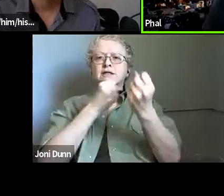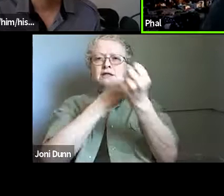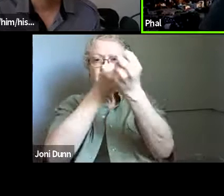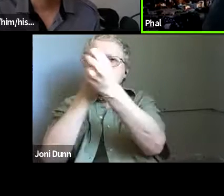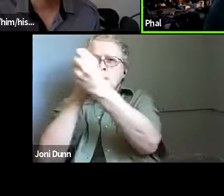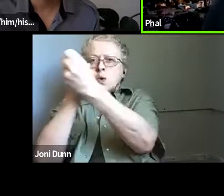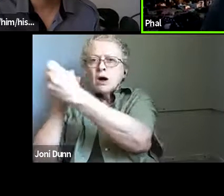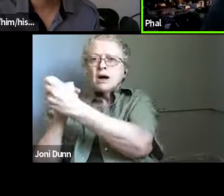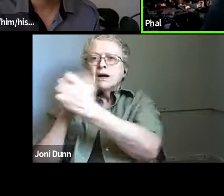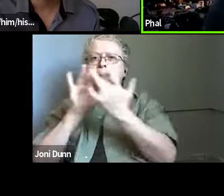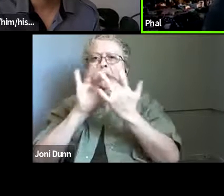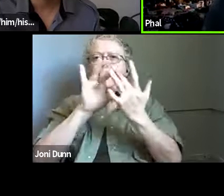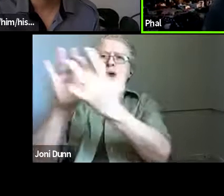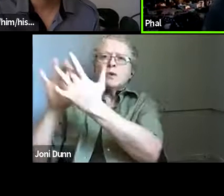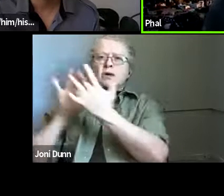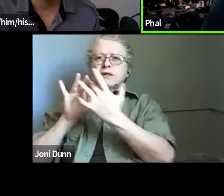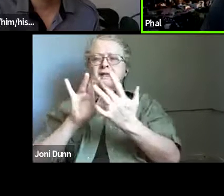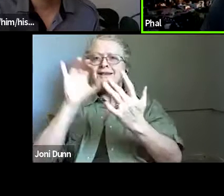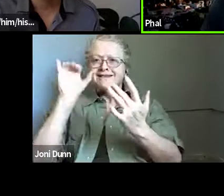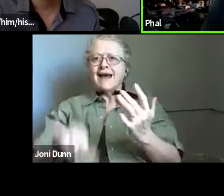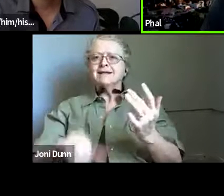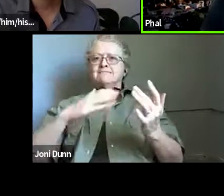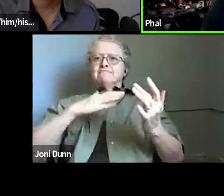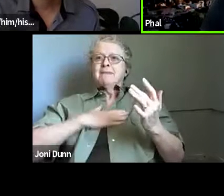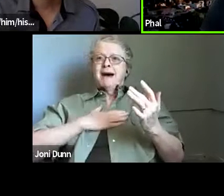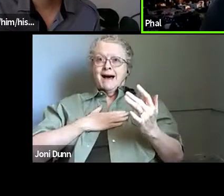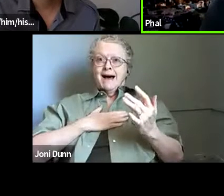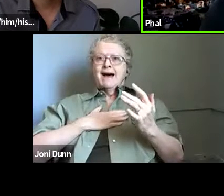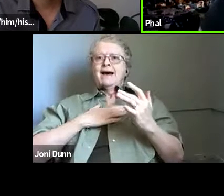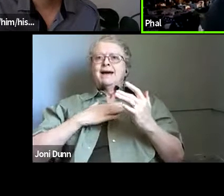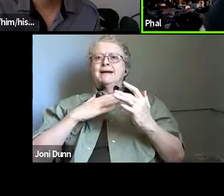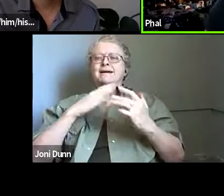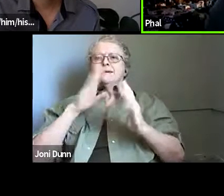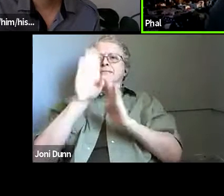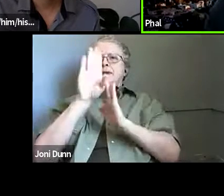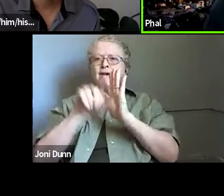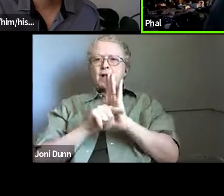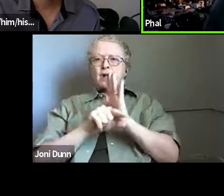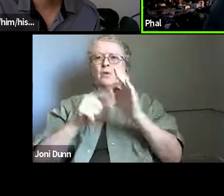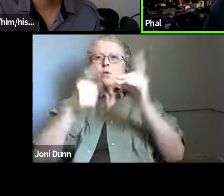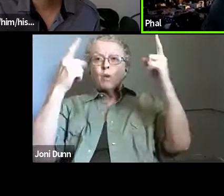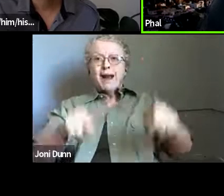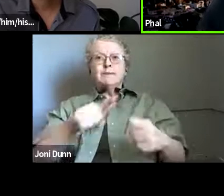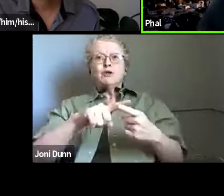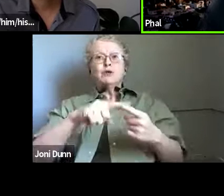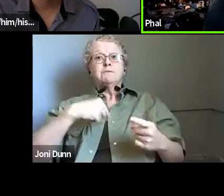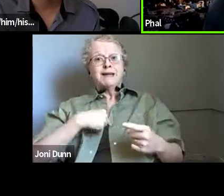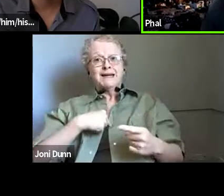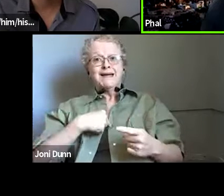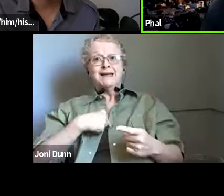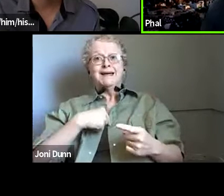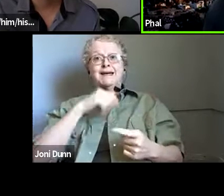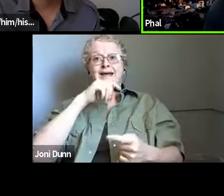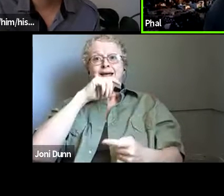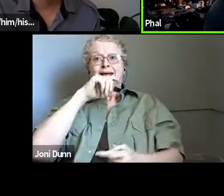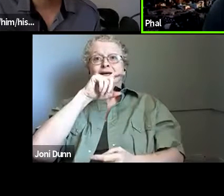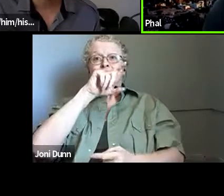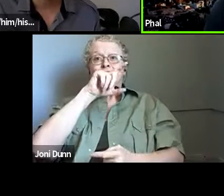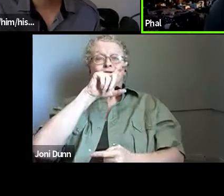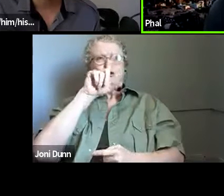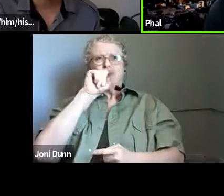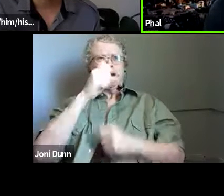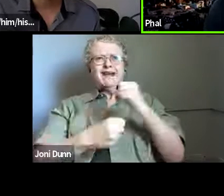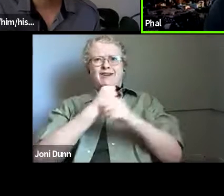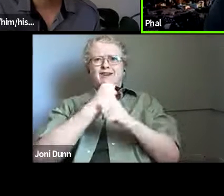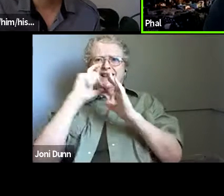my framing comes from, looking at not only, you know, what happened to me, but what I still see happening today, 20 plus years later. It's still the